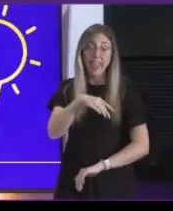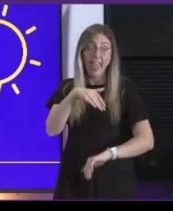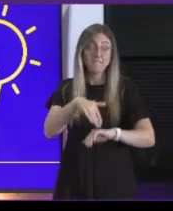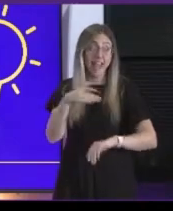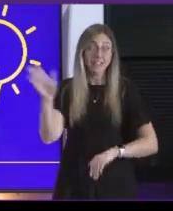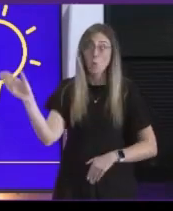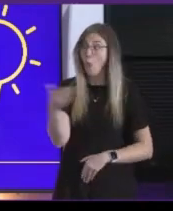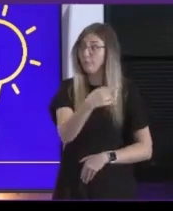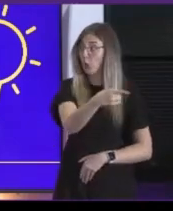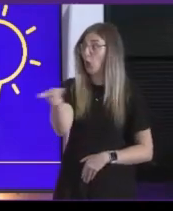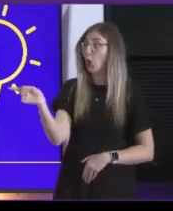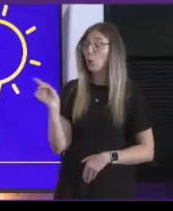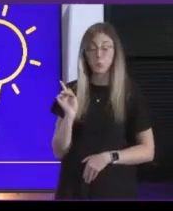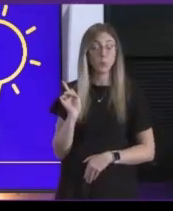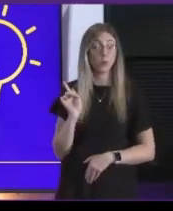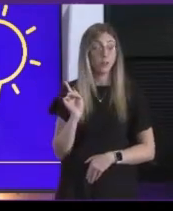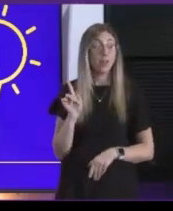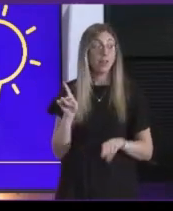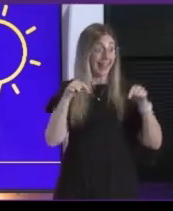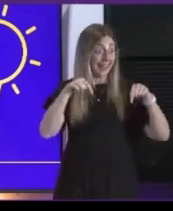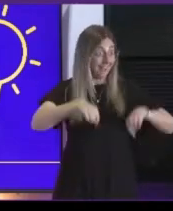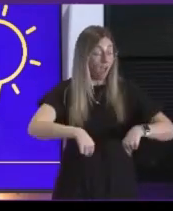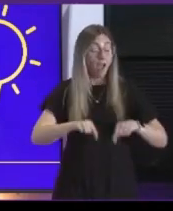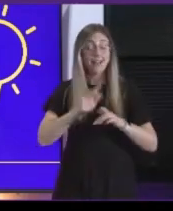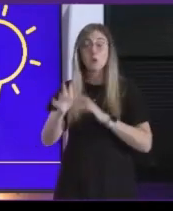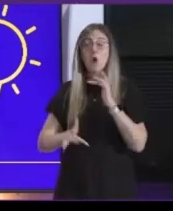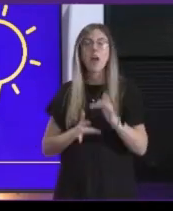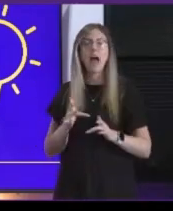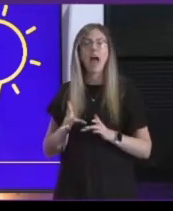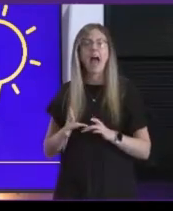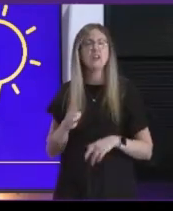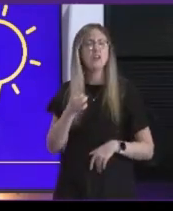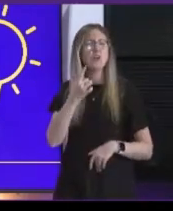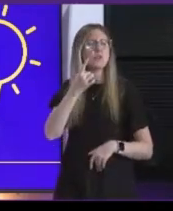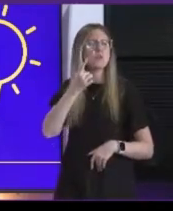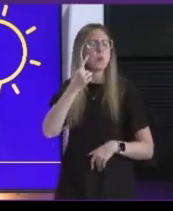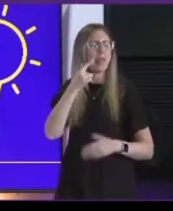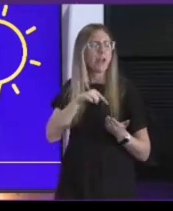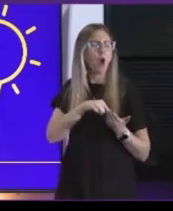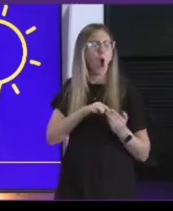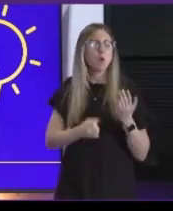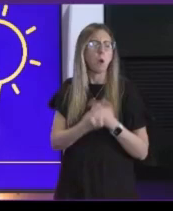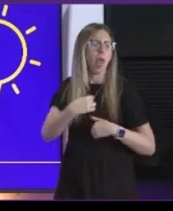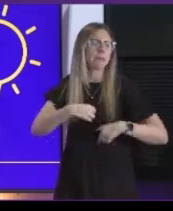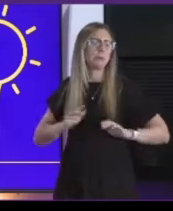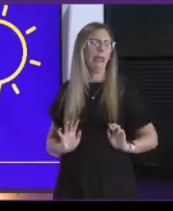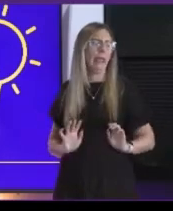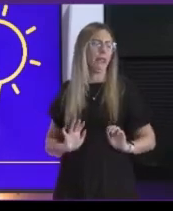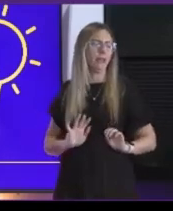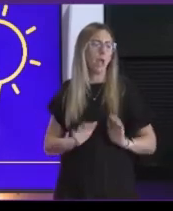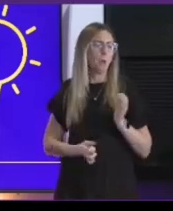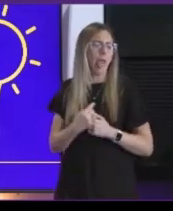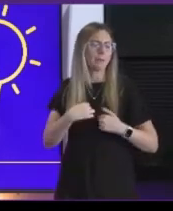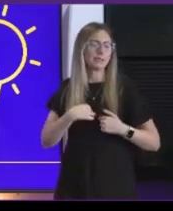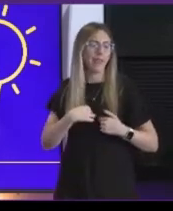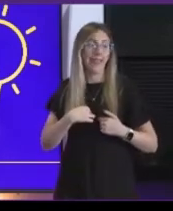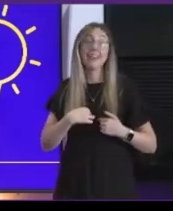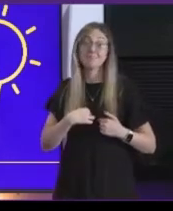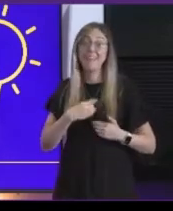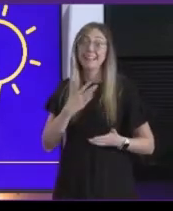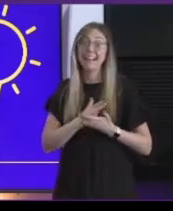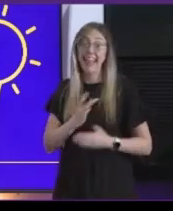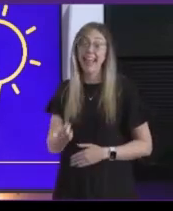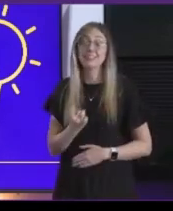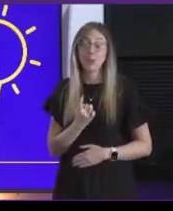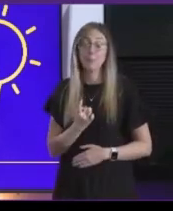everybody in the room and everybody online, whereas it may look like it's something that's only going to happen to somebody else. It's very clearly coming around the corner. It's